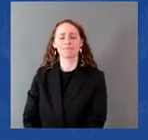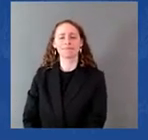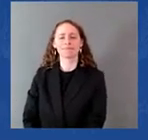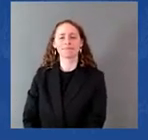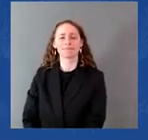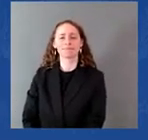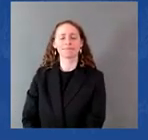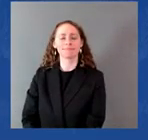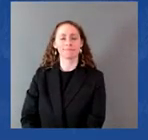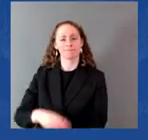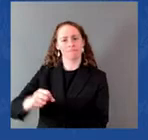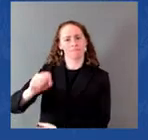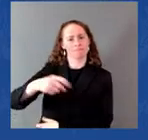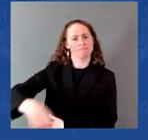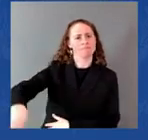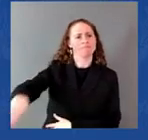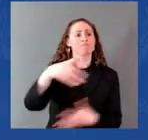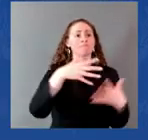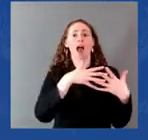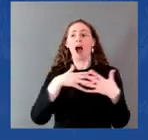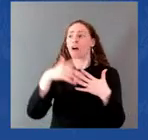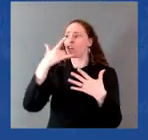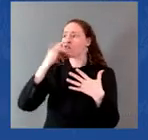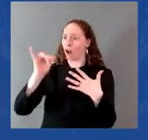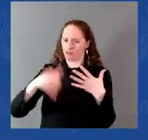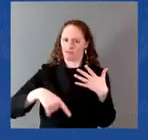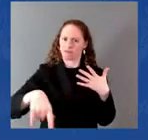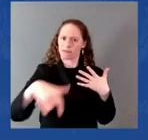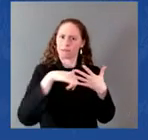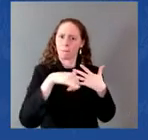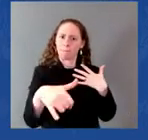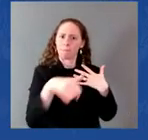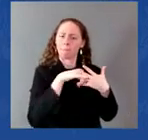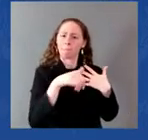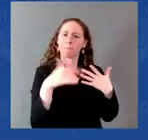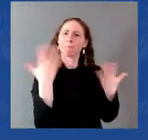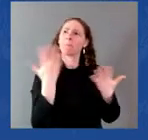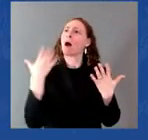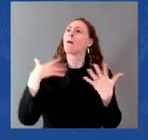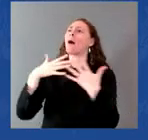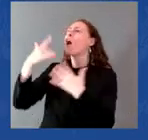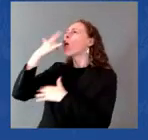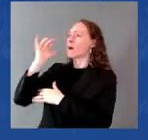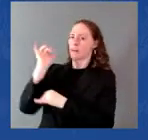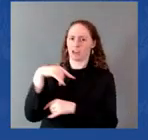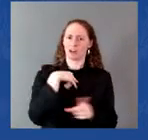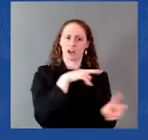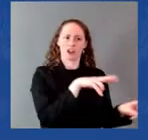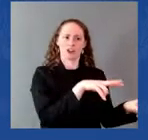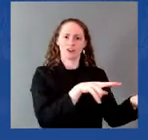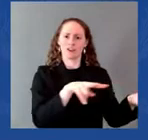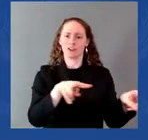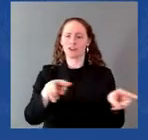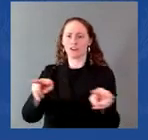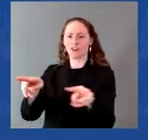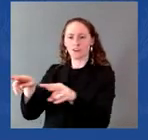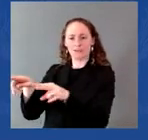we are as a country. And that's what this year's honorees have done throughout their groundbreaking careers.